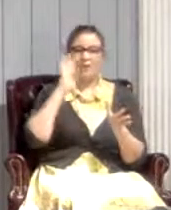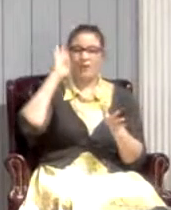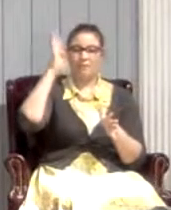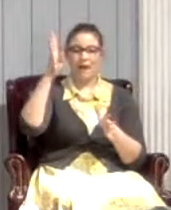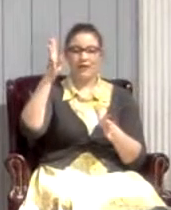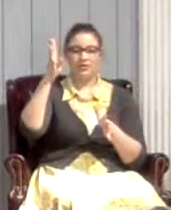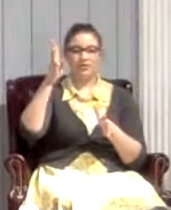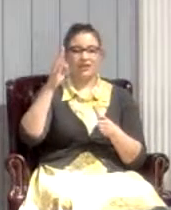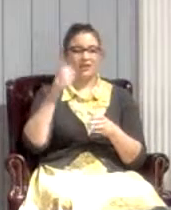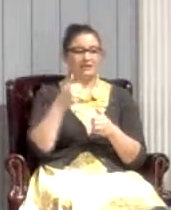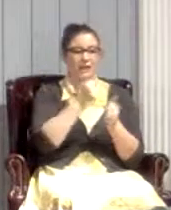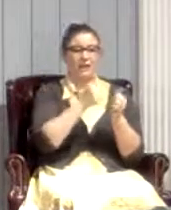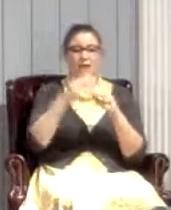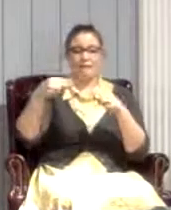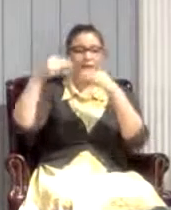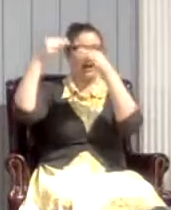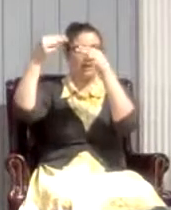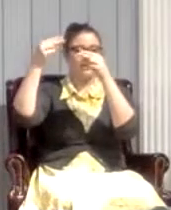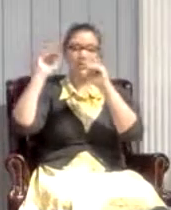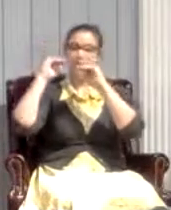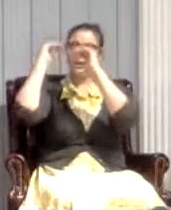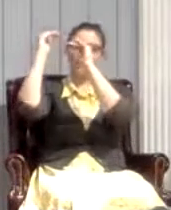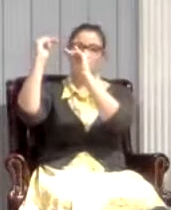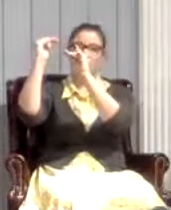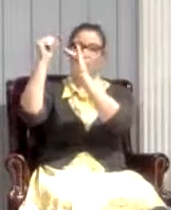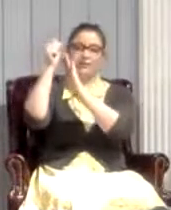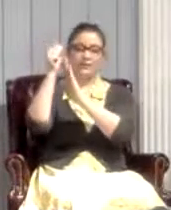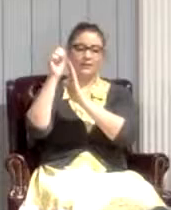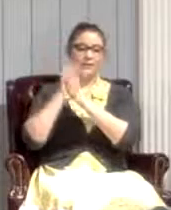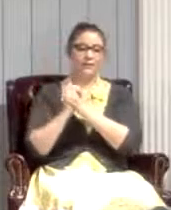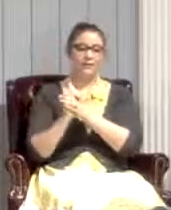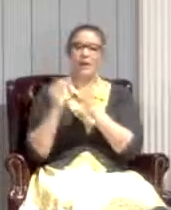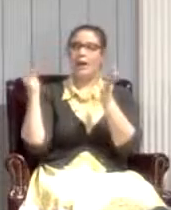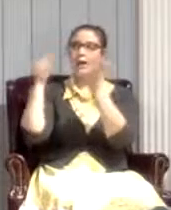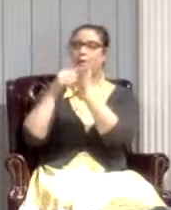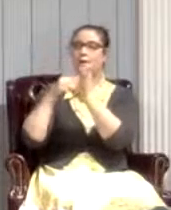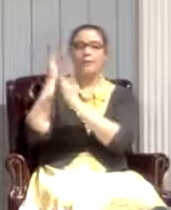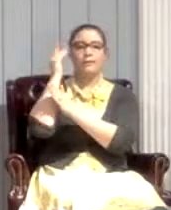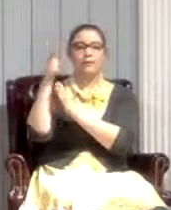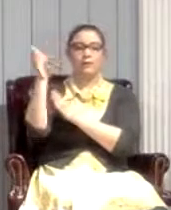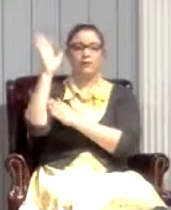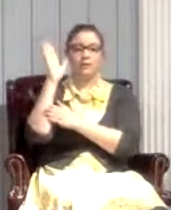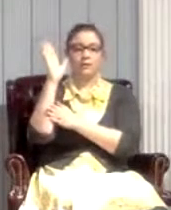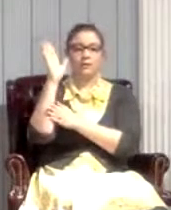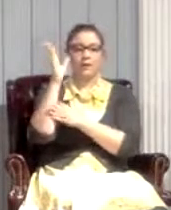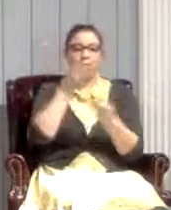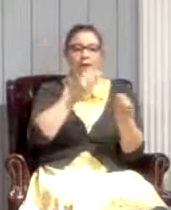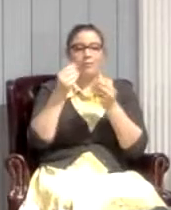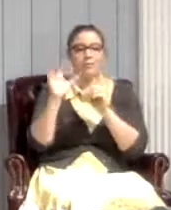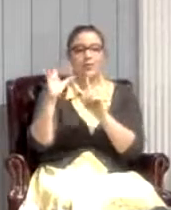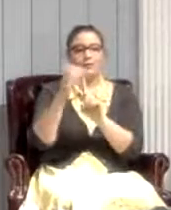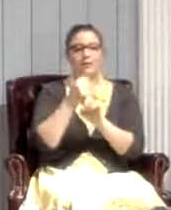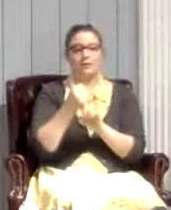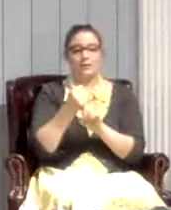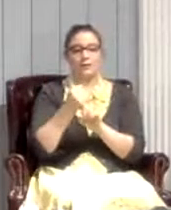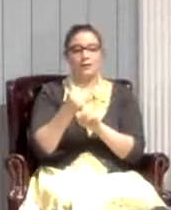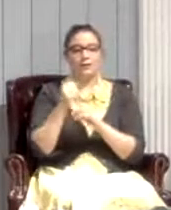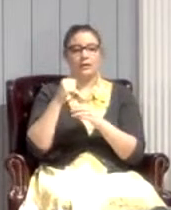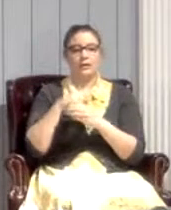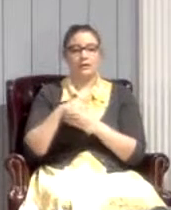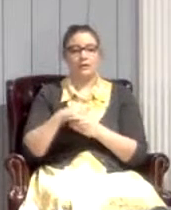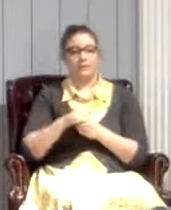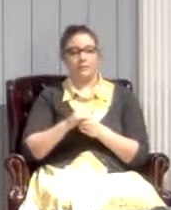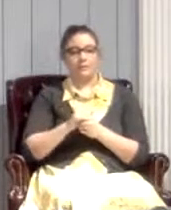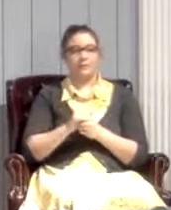and every high thing that exalteth itself against the knowledge of God, and bringing into captivity every thought to the obedience of Christ. And